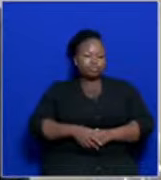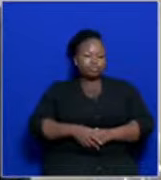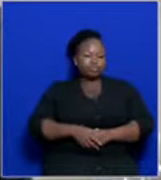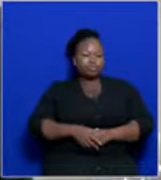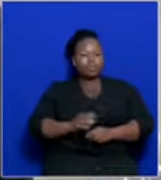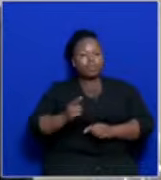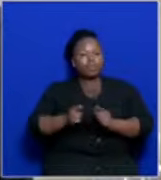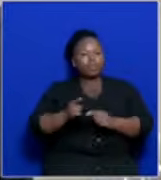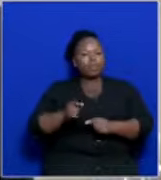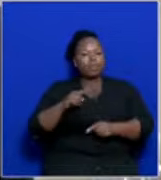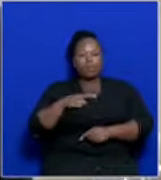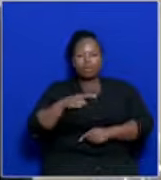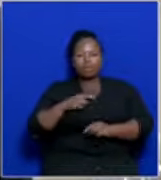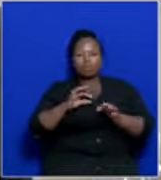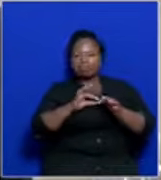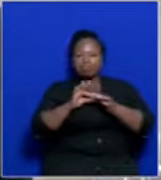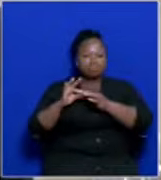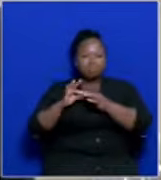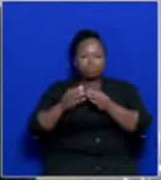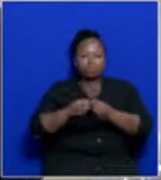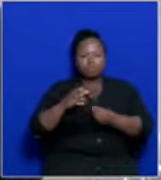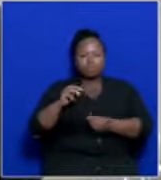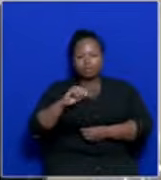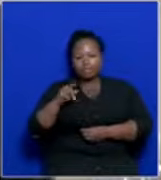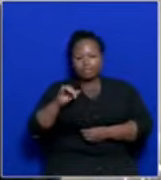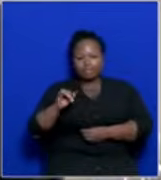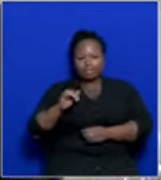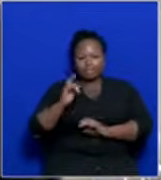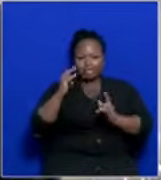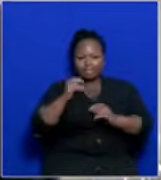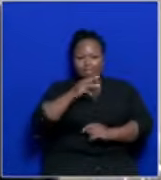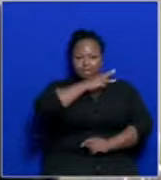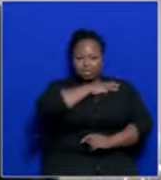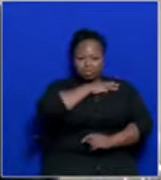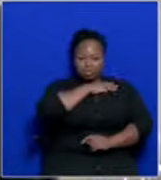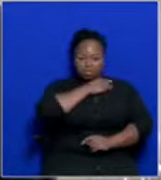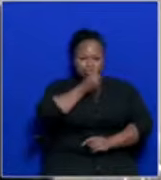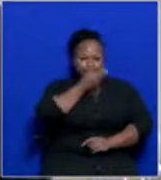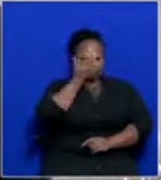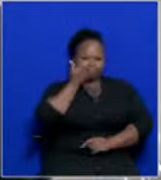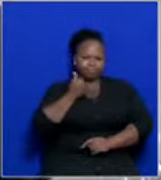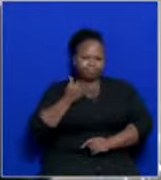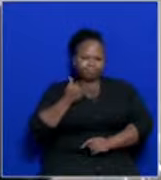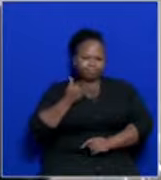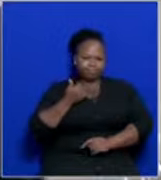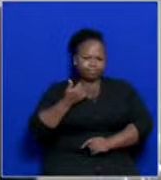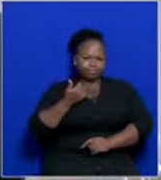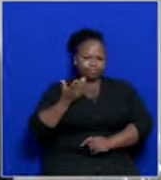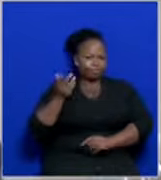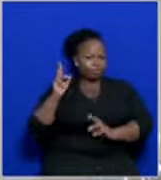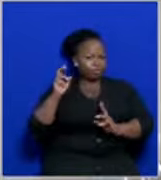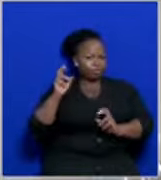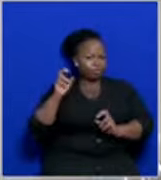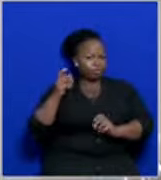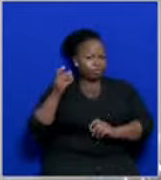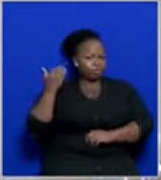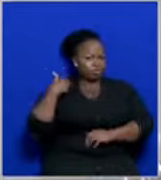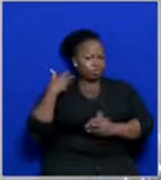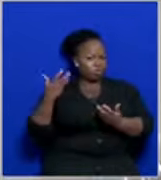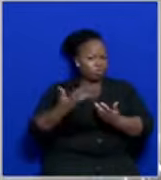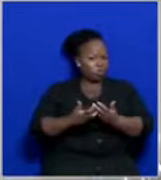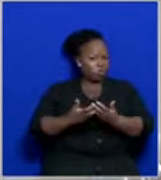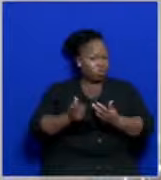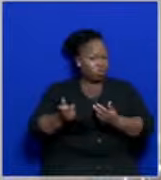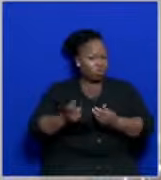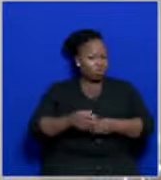relations with Brigadier Mkhwanazi and city manager. So I don't know if the issue you raised fits in with this.